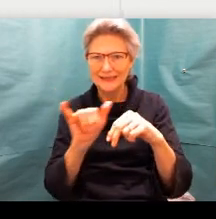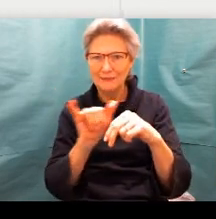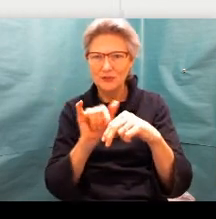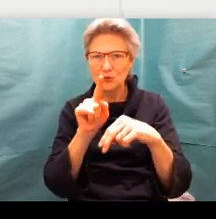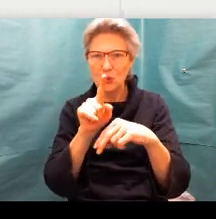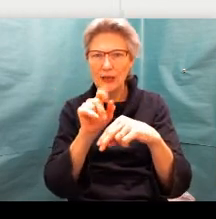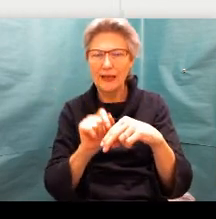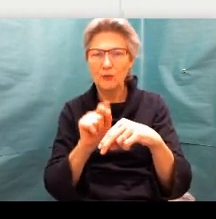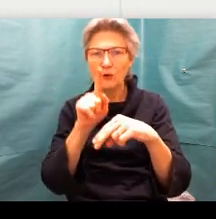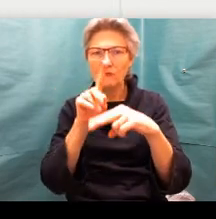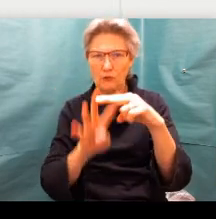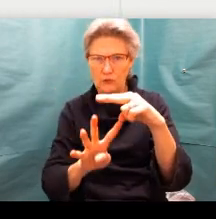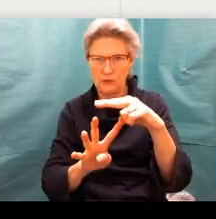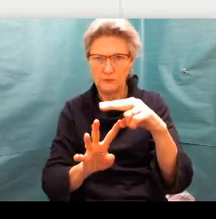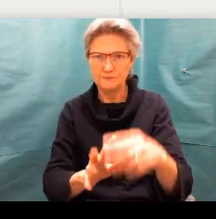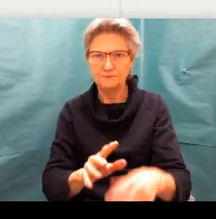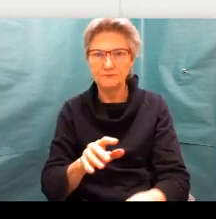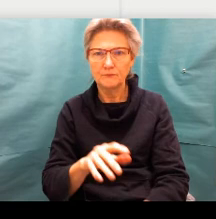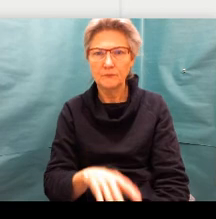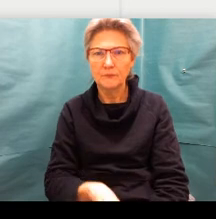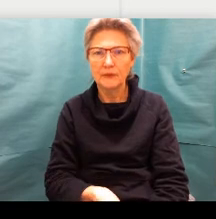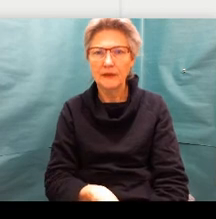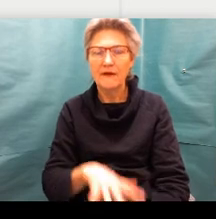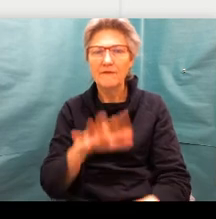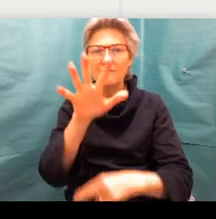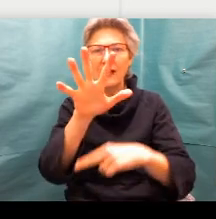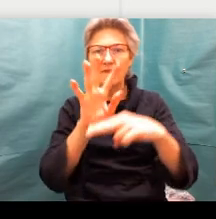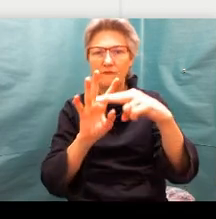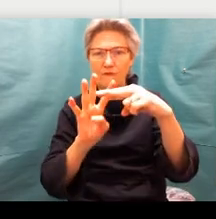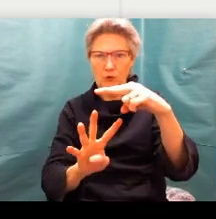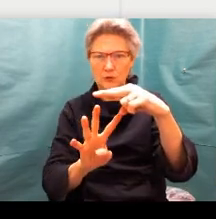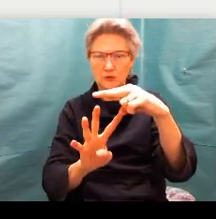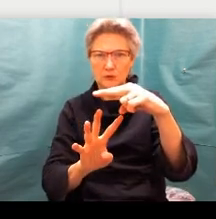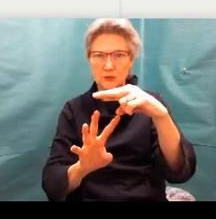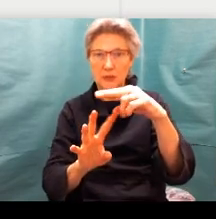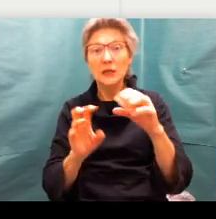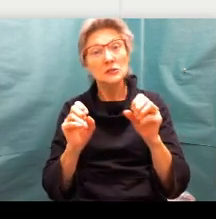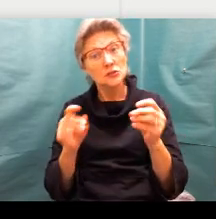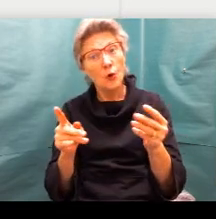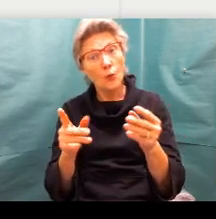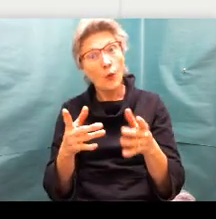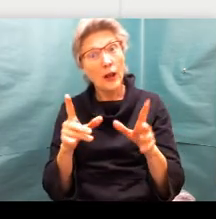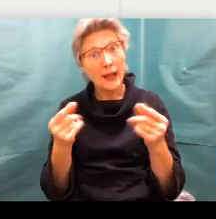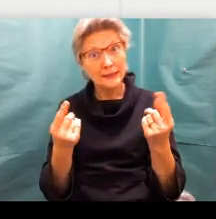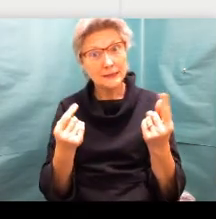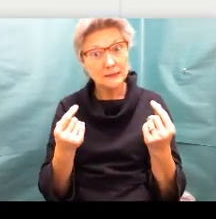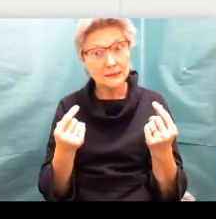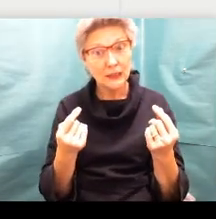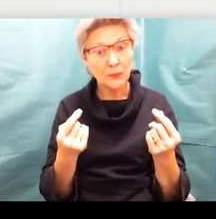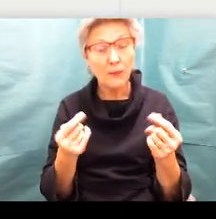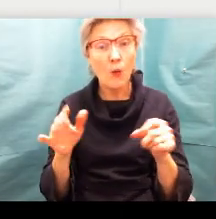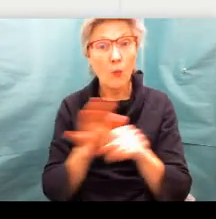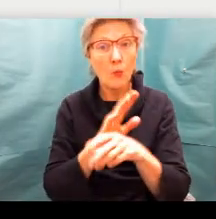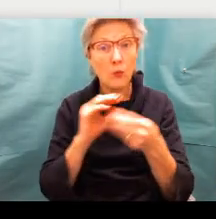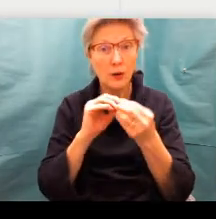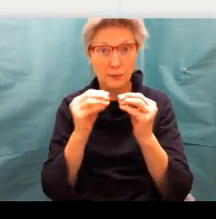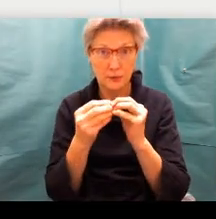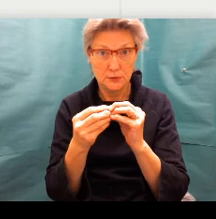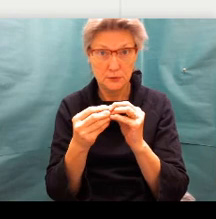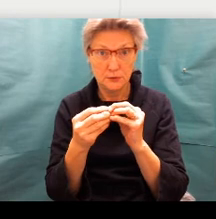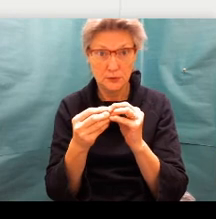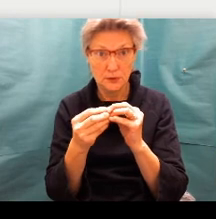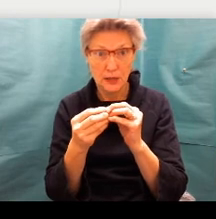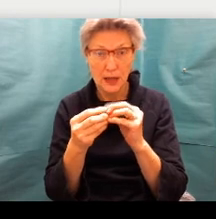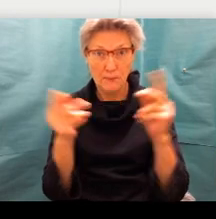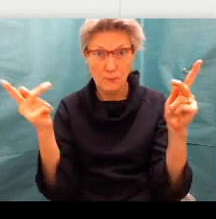1 and 1/4. 5/4. So what I did was I took my whole number